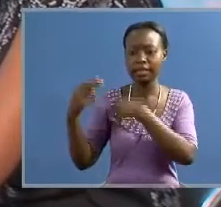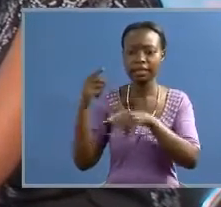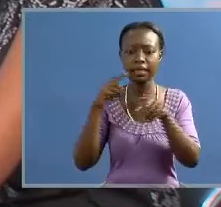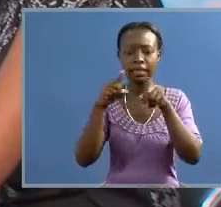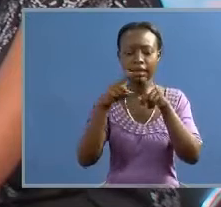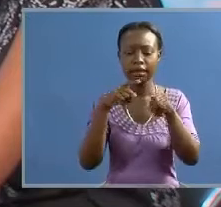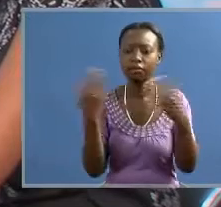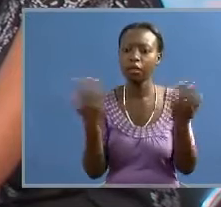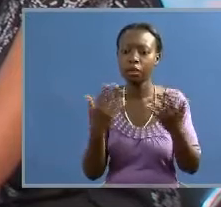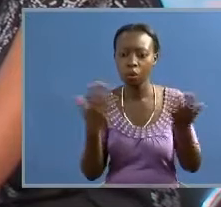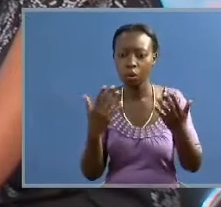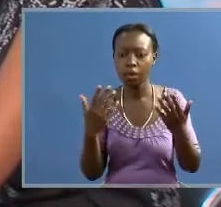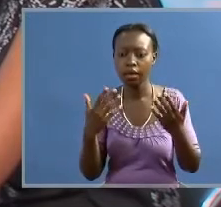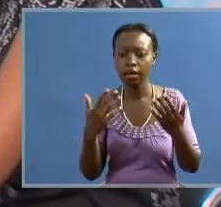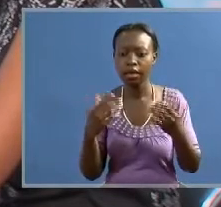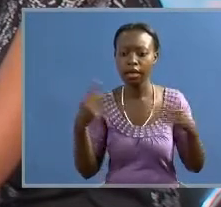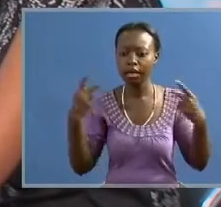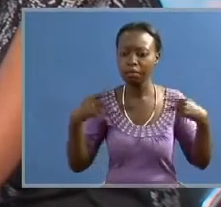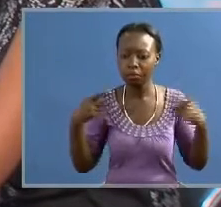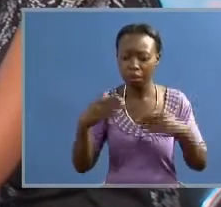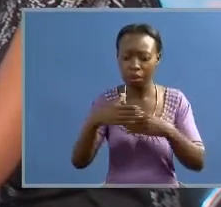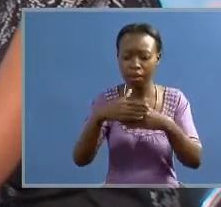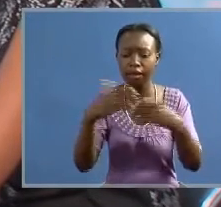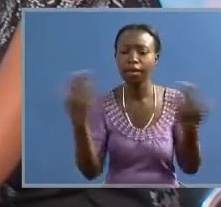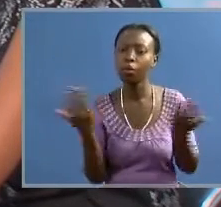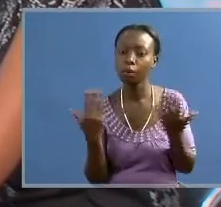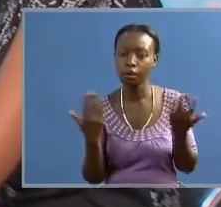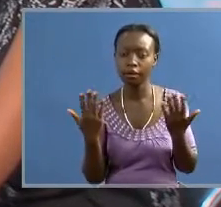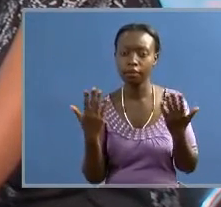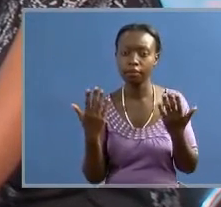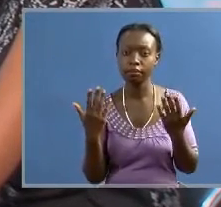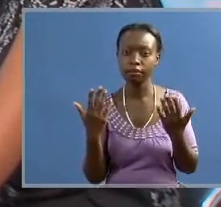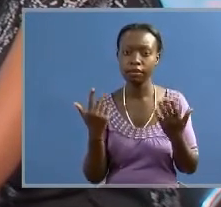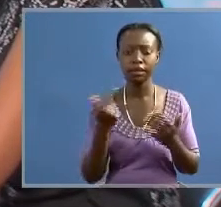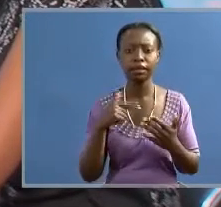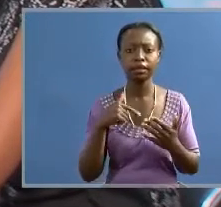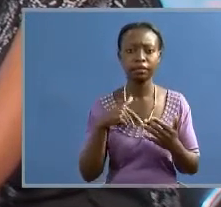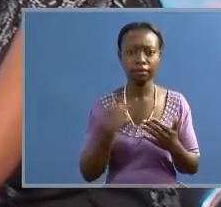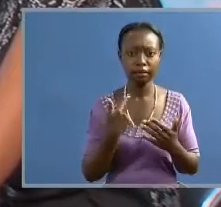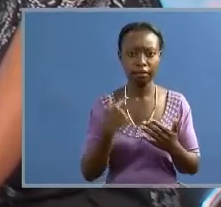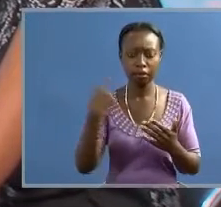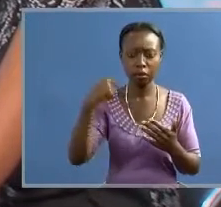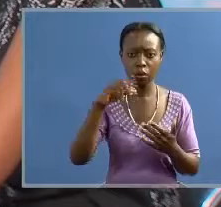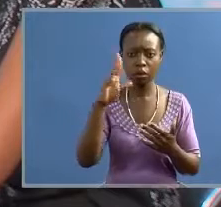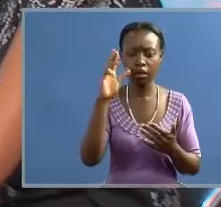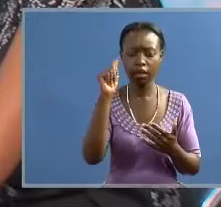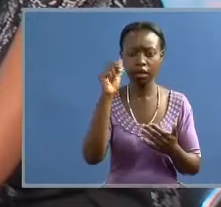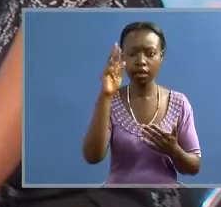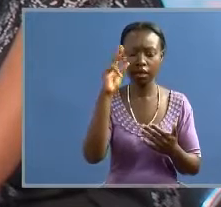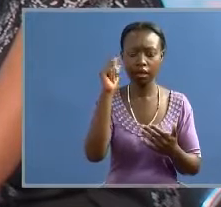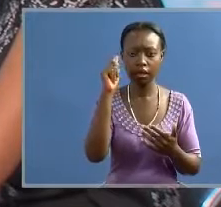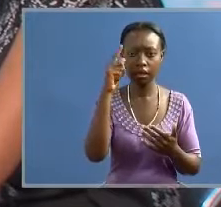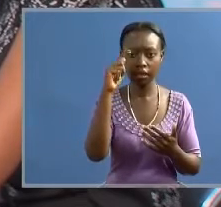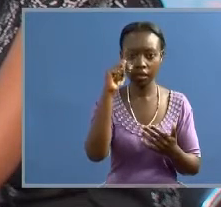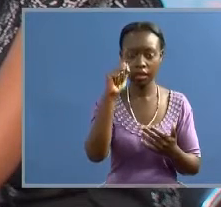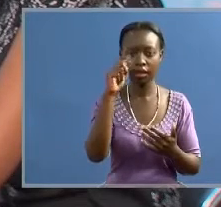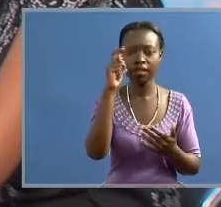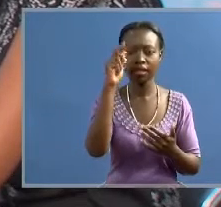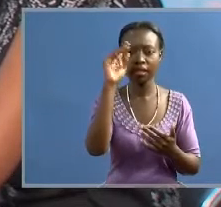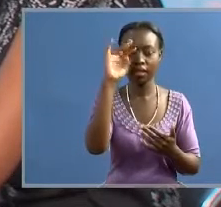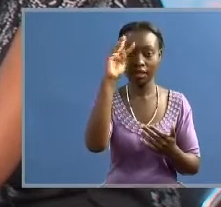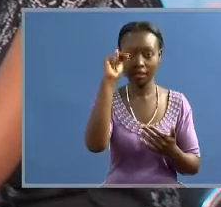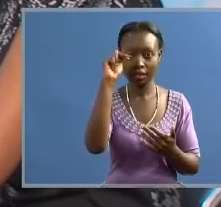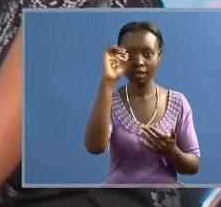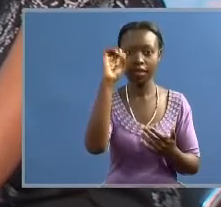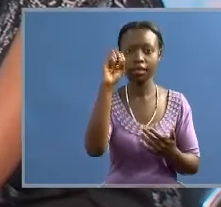contact with people who are suspected to be having this. And in self-quarantine is where you isolate yourself from the rest of the other